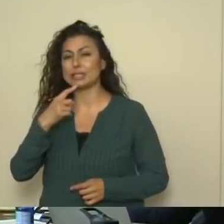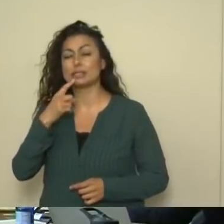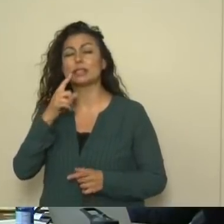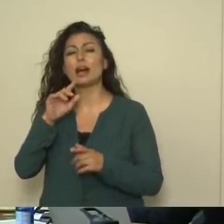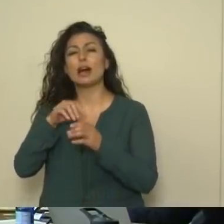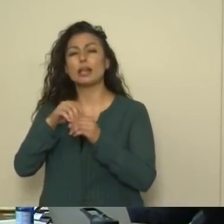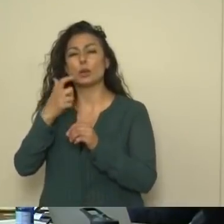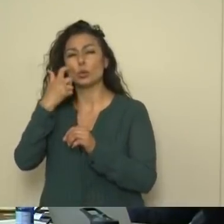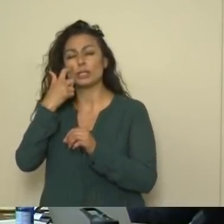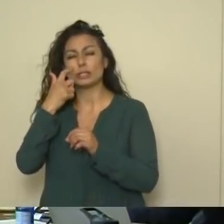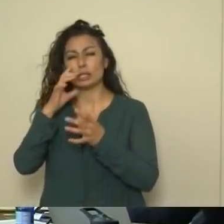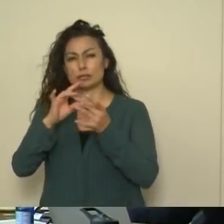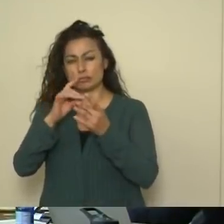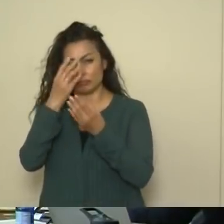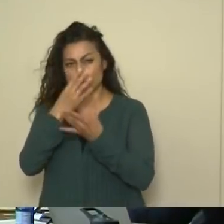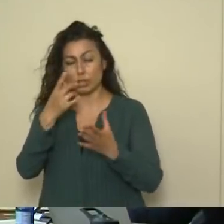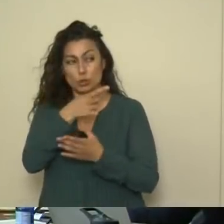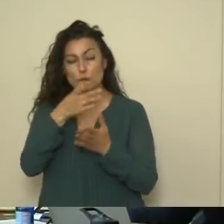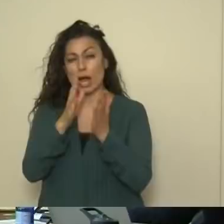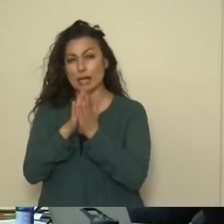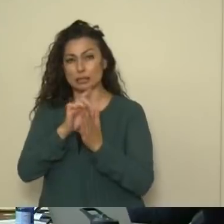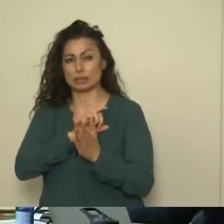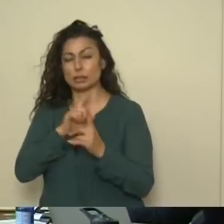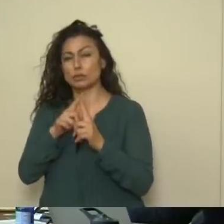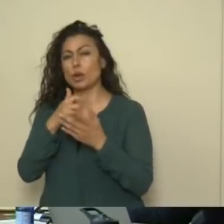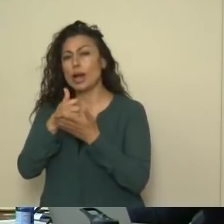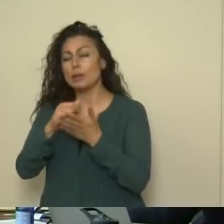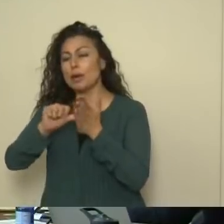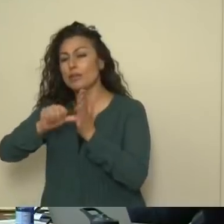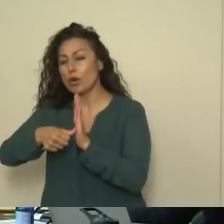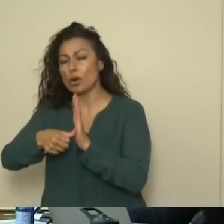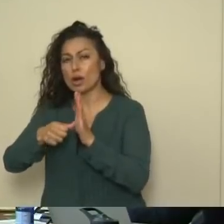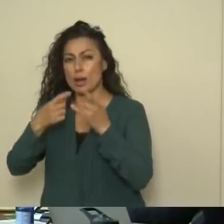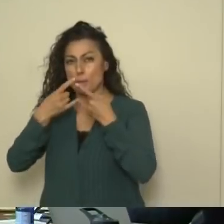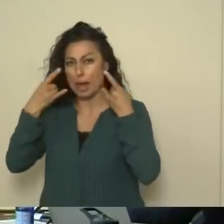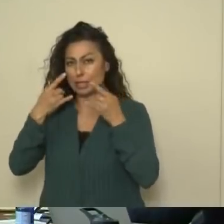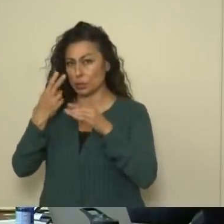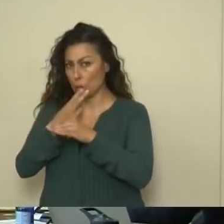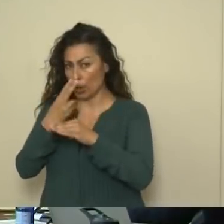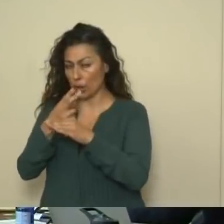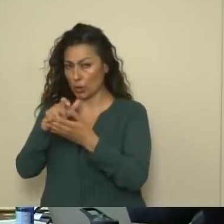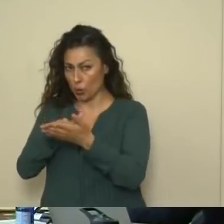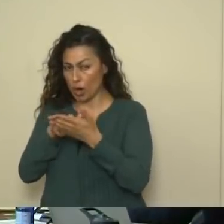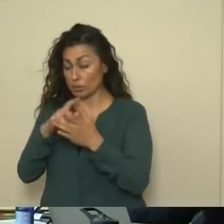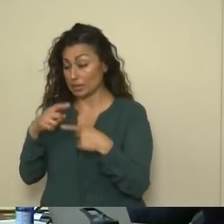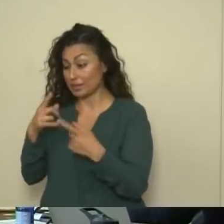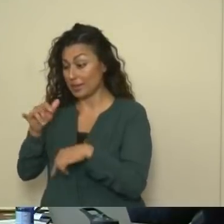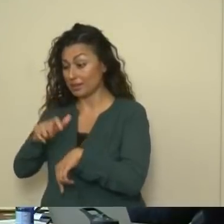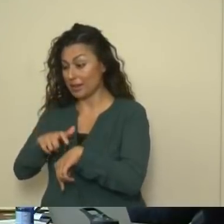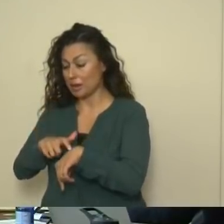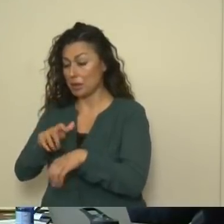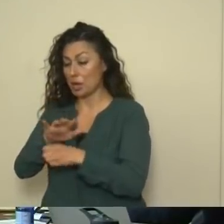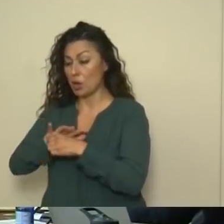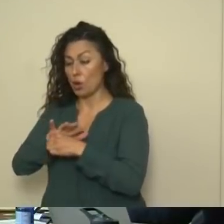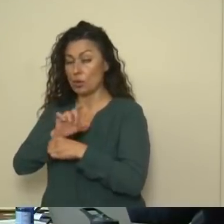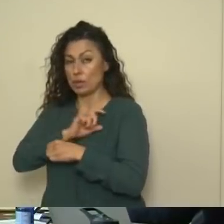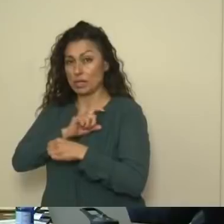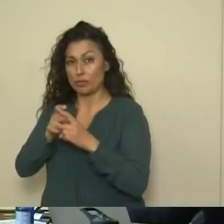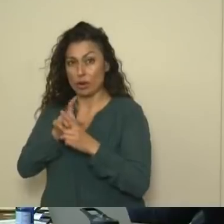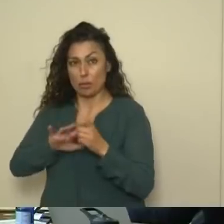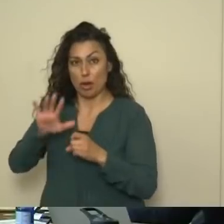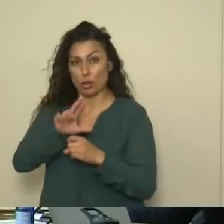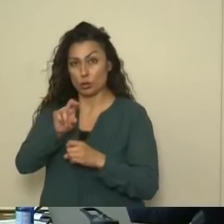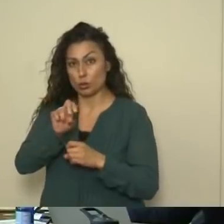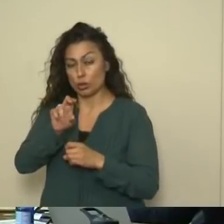address, you asked local law enforcement agencies to help enforce your mask-wearing requirements. Since then, local police departments across the state